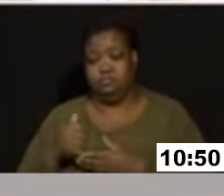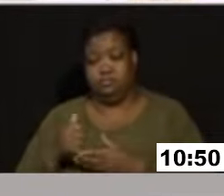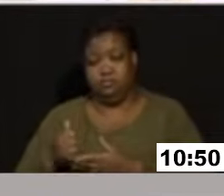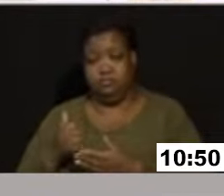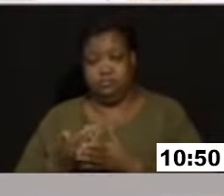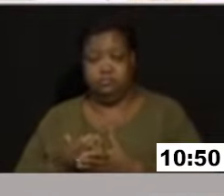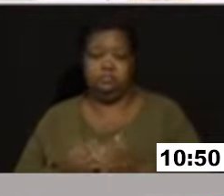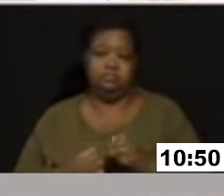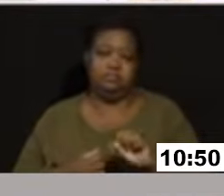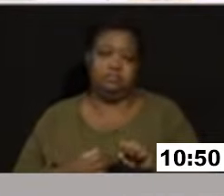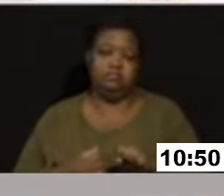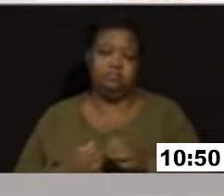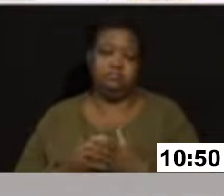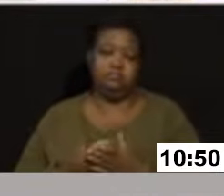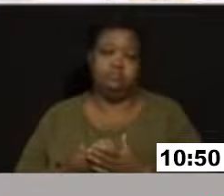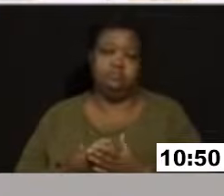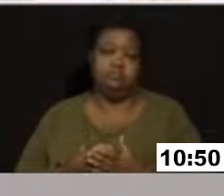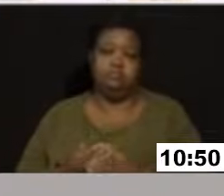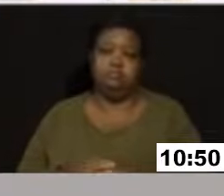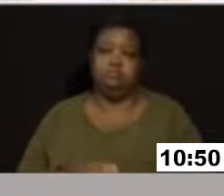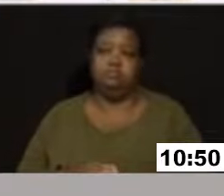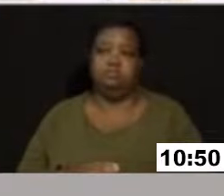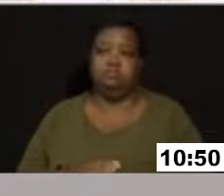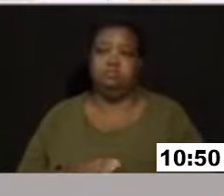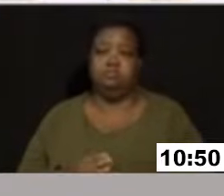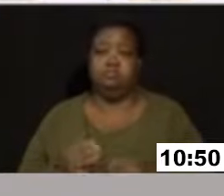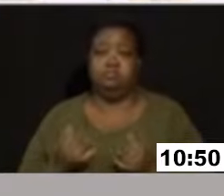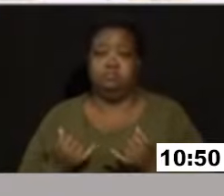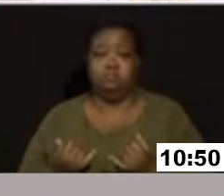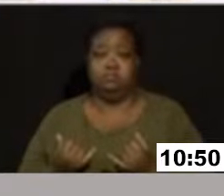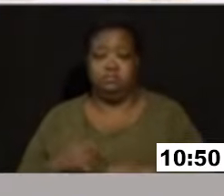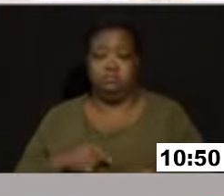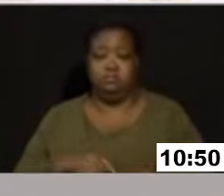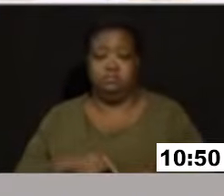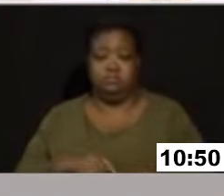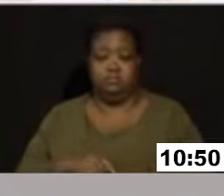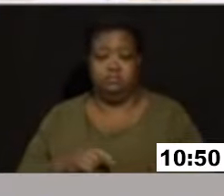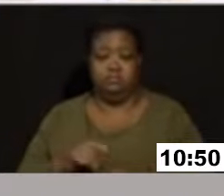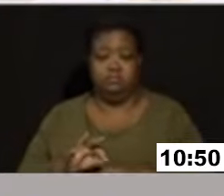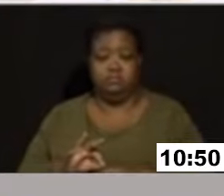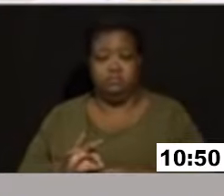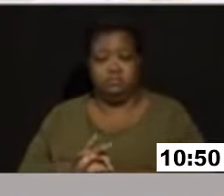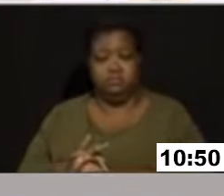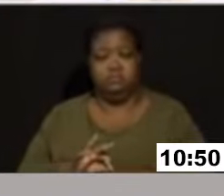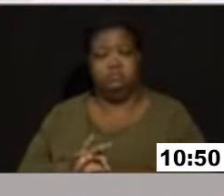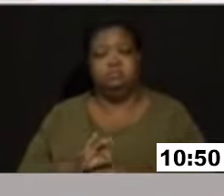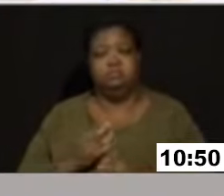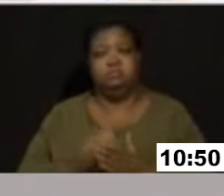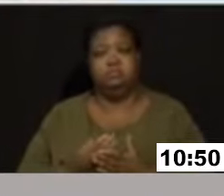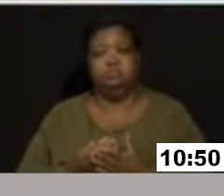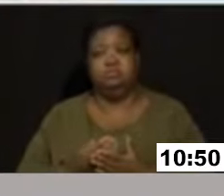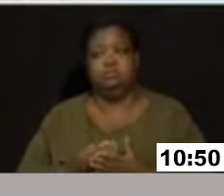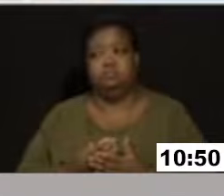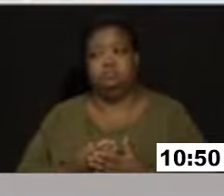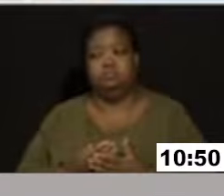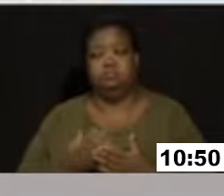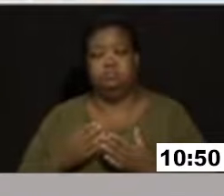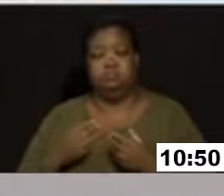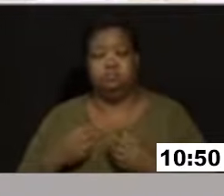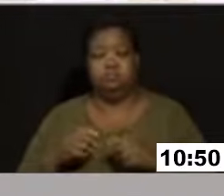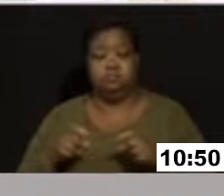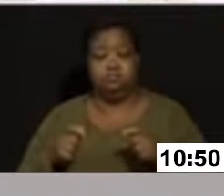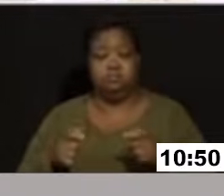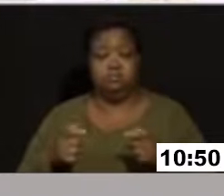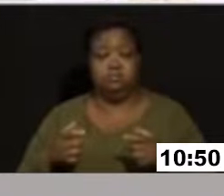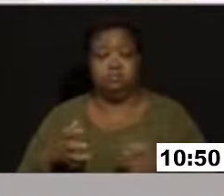we can do that, Chairperson. Yes, now that we have sufficient time to plan for that. As the commission pleases.